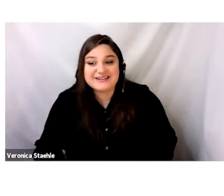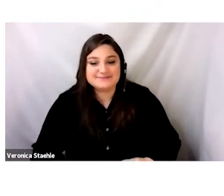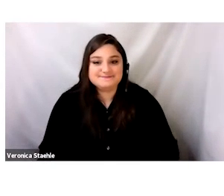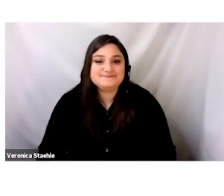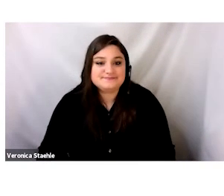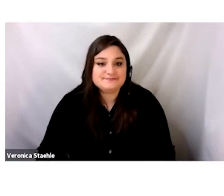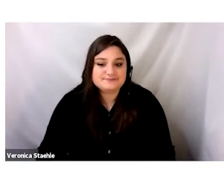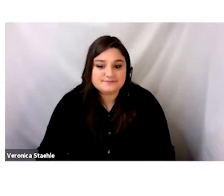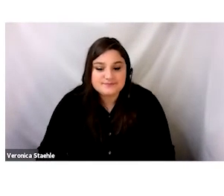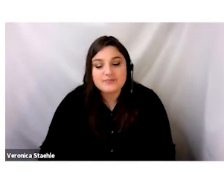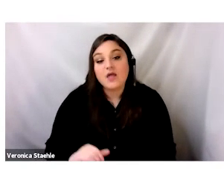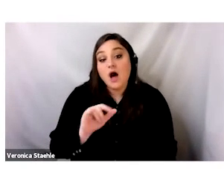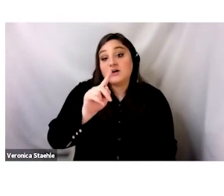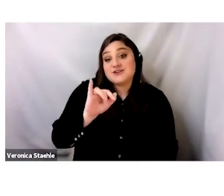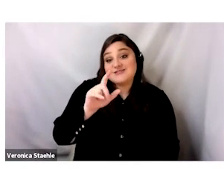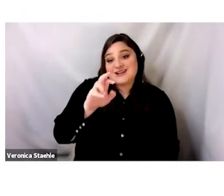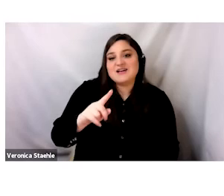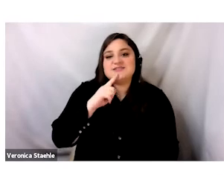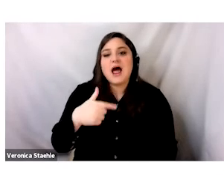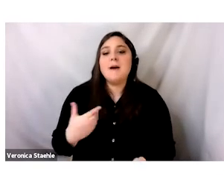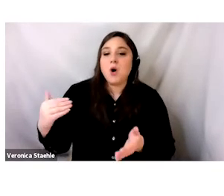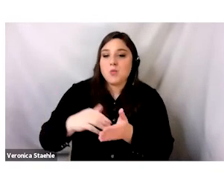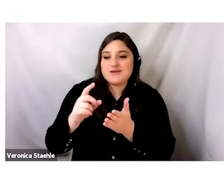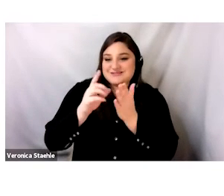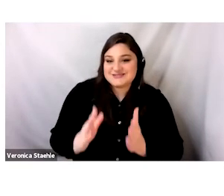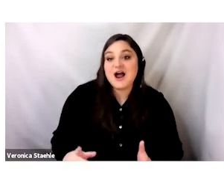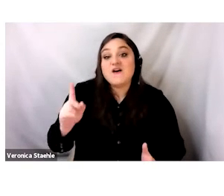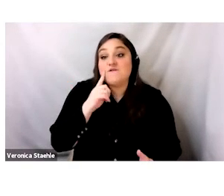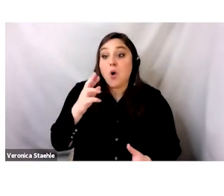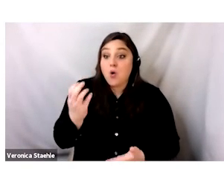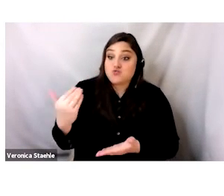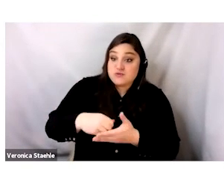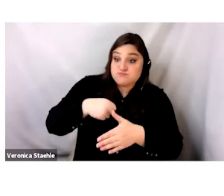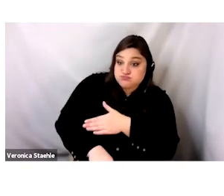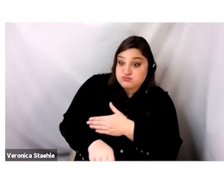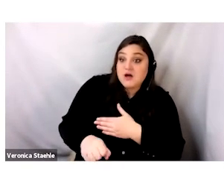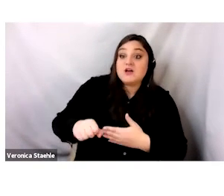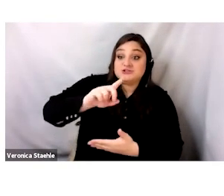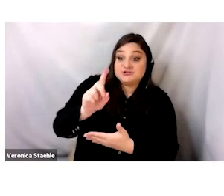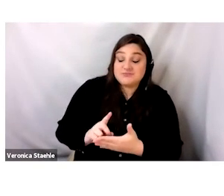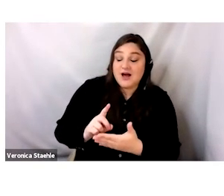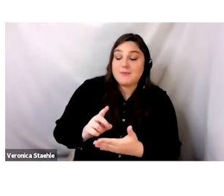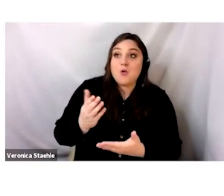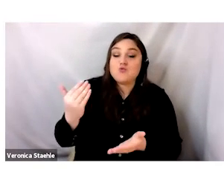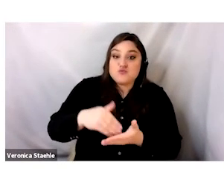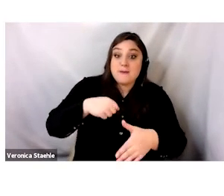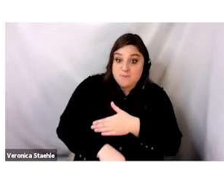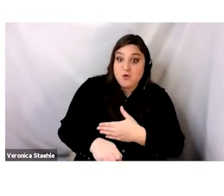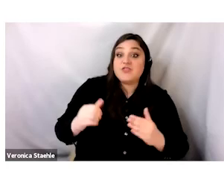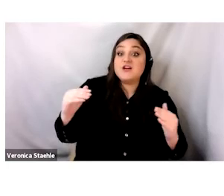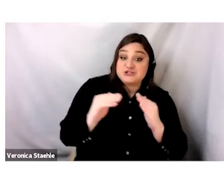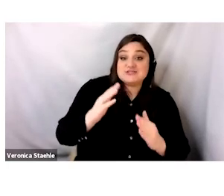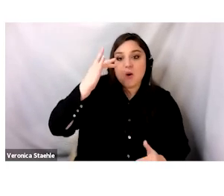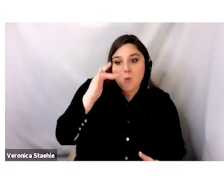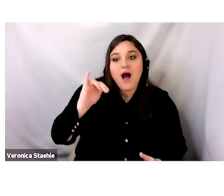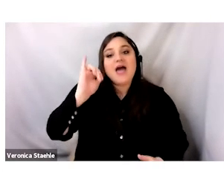Also, Tyler said, I am a redesigner for justice, for reproductive justice, because I believe that reproductive justice encompasses all the movements